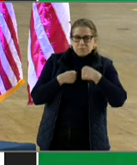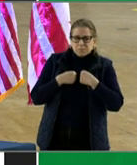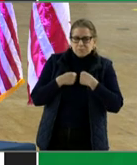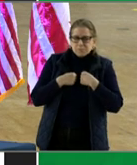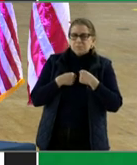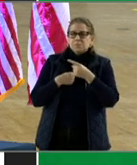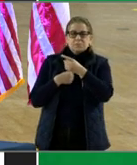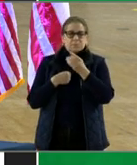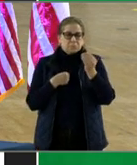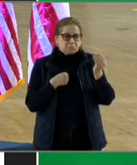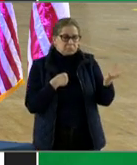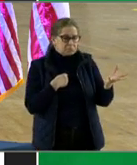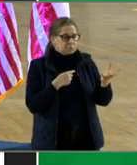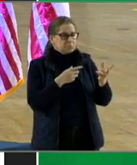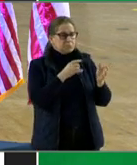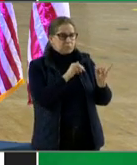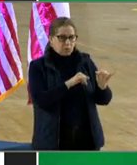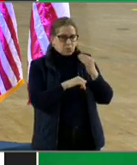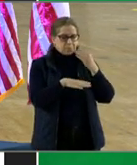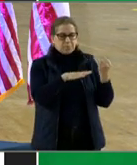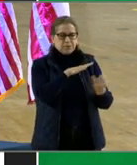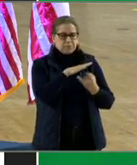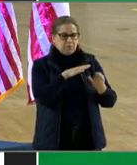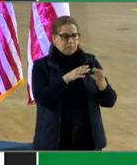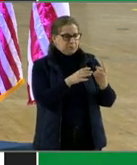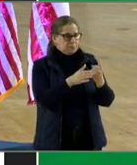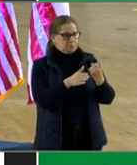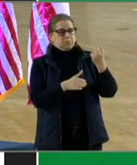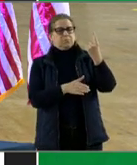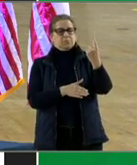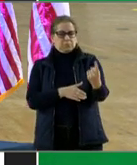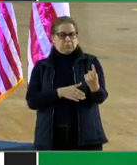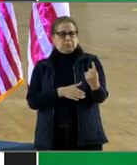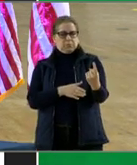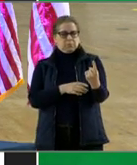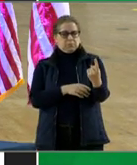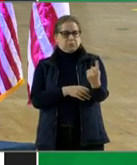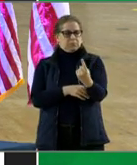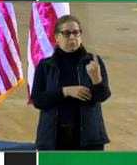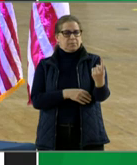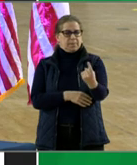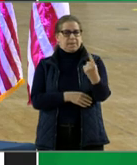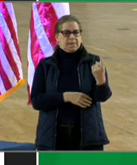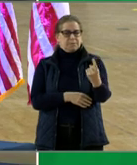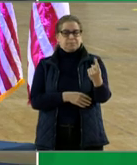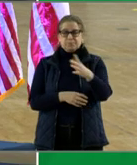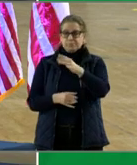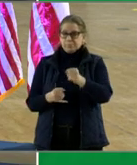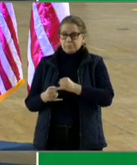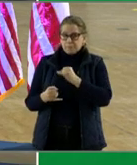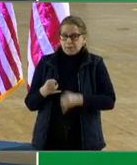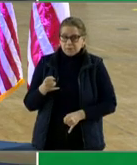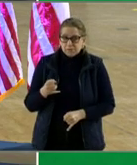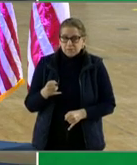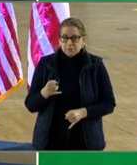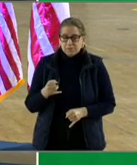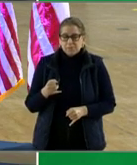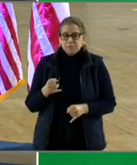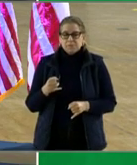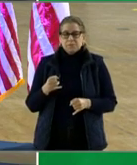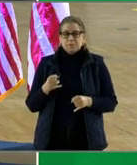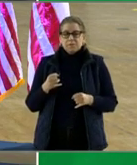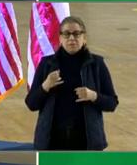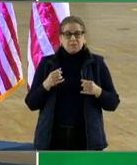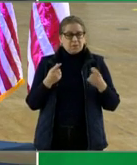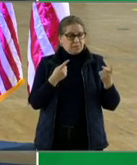Isolate yourself. And I want to end by saying that with all that is going on, there have been